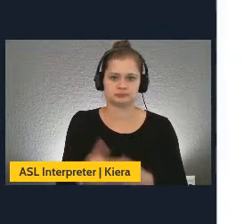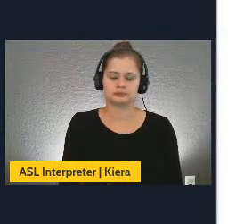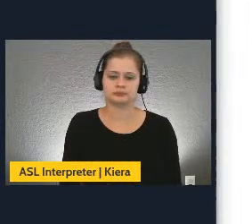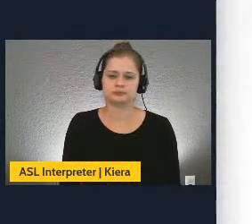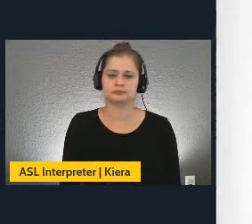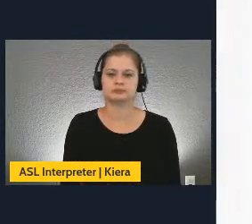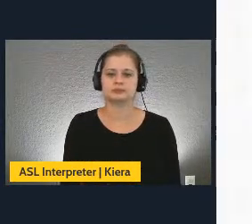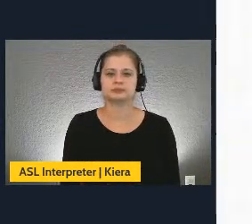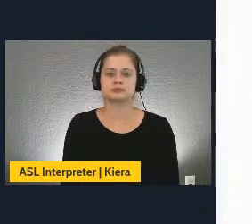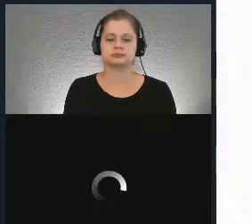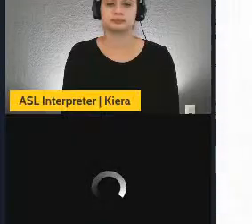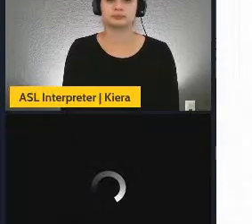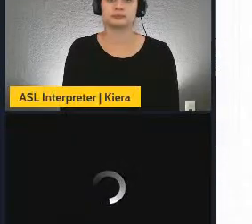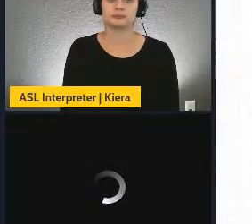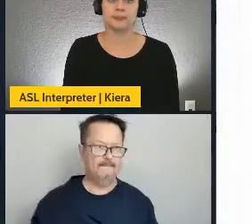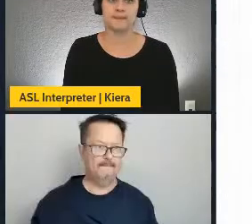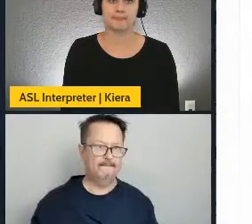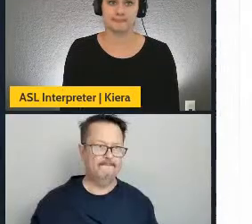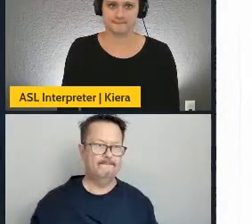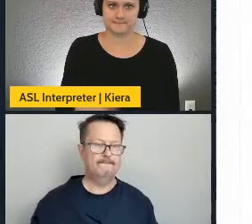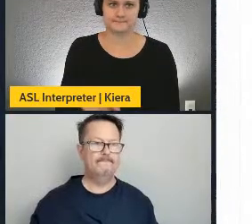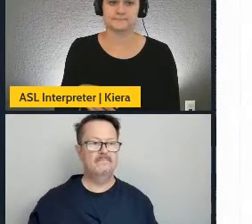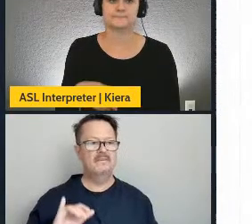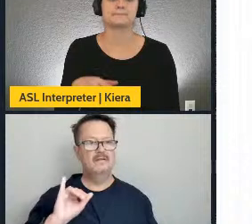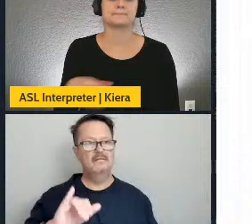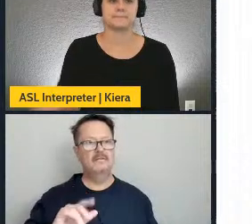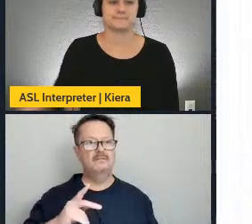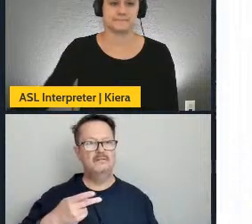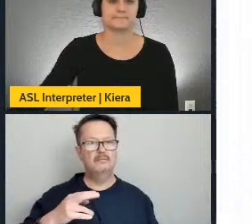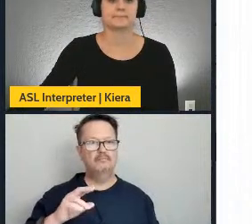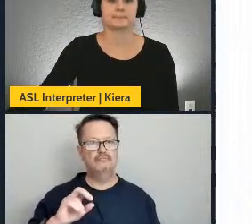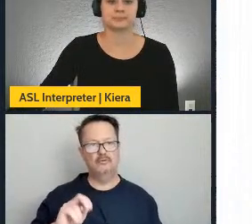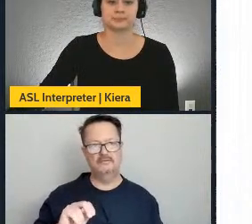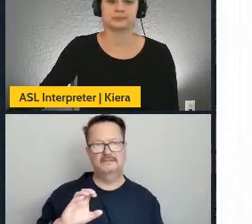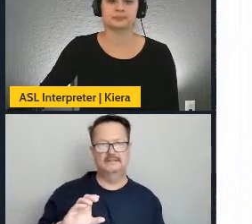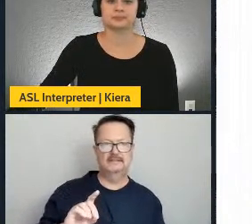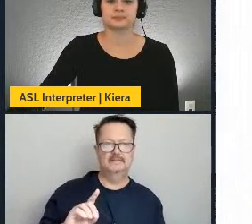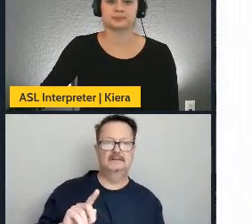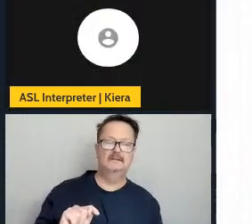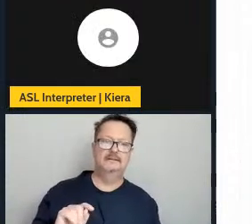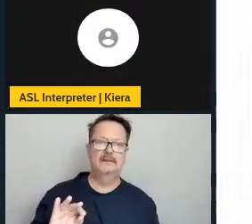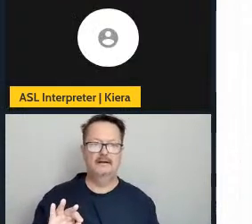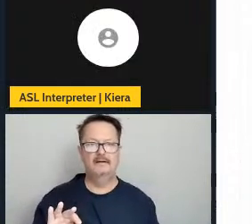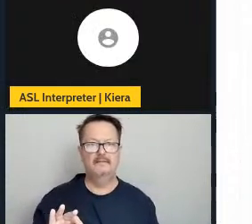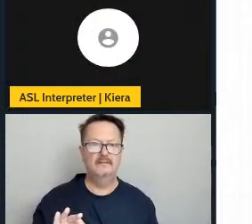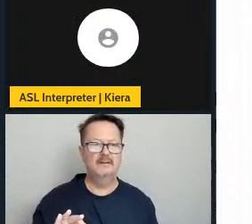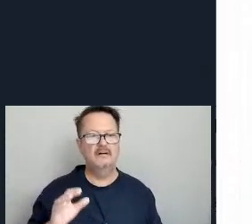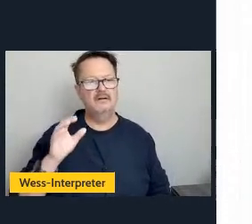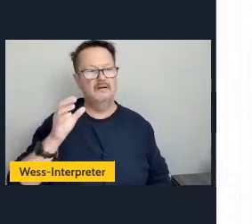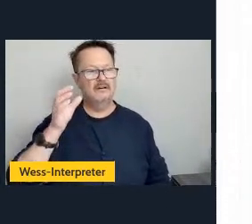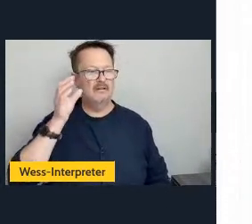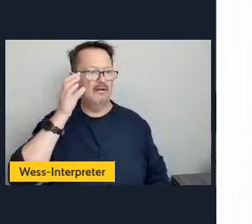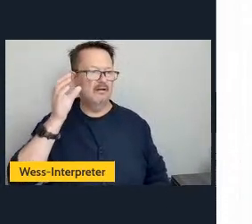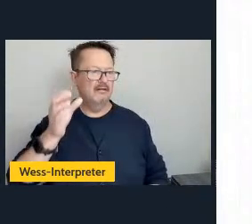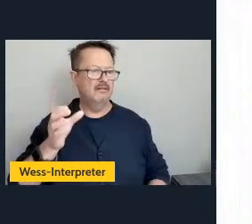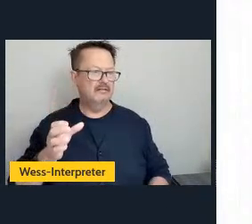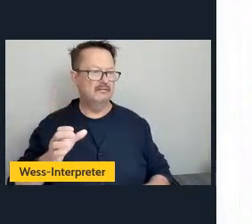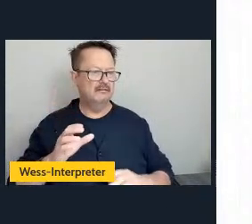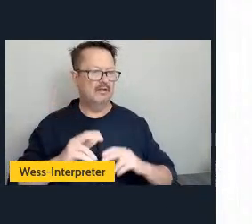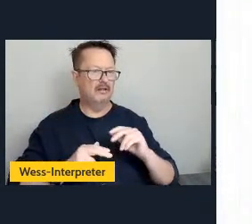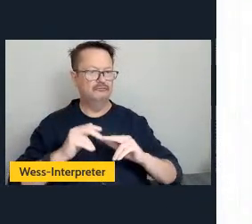This is the Proton CDKtf hybrid construct template. You can use it to initialize such a project